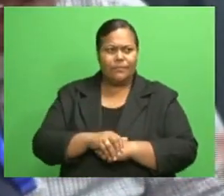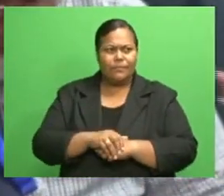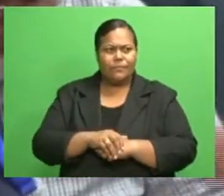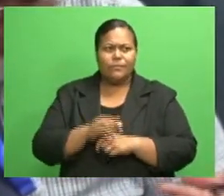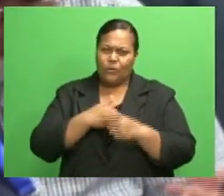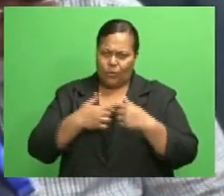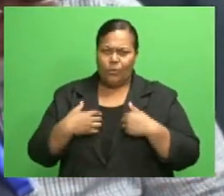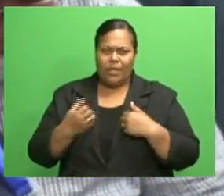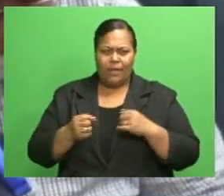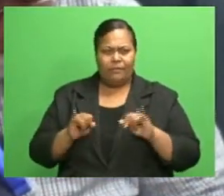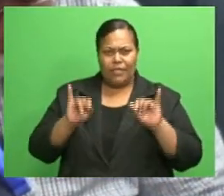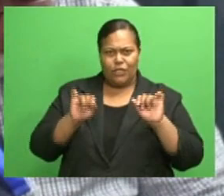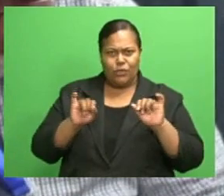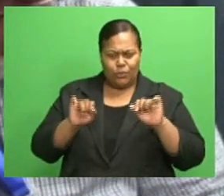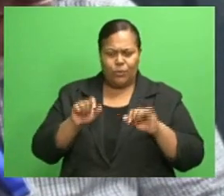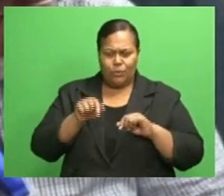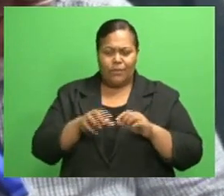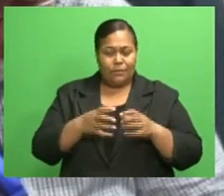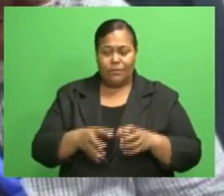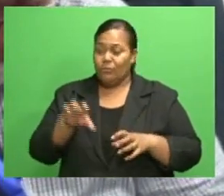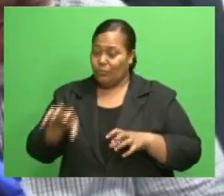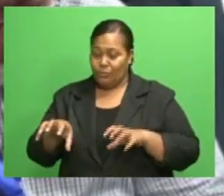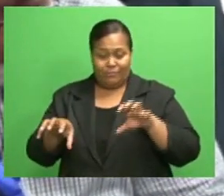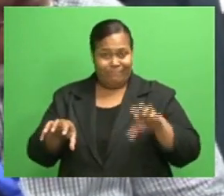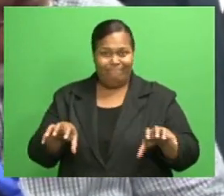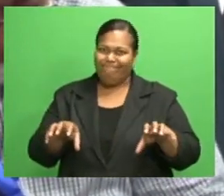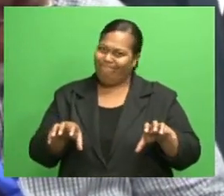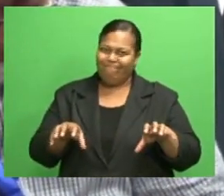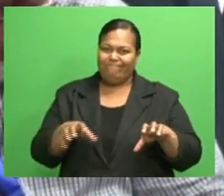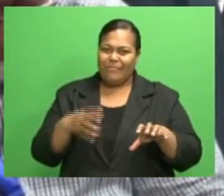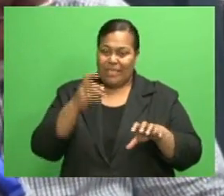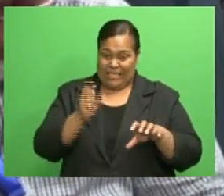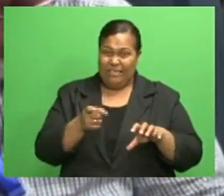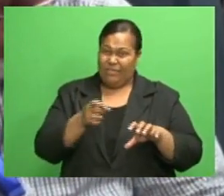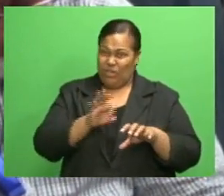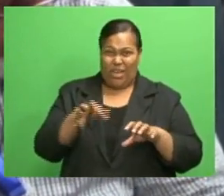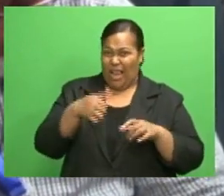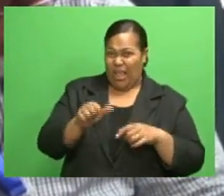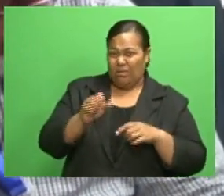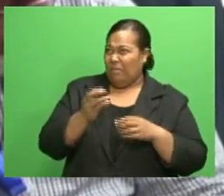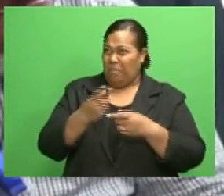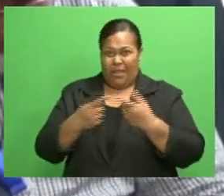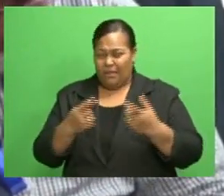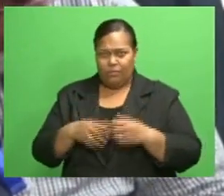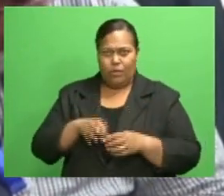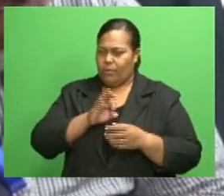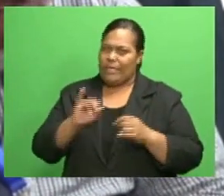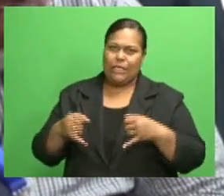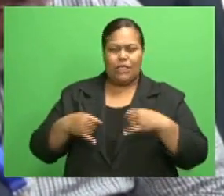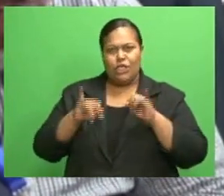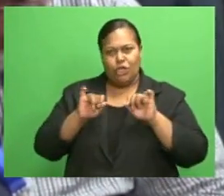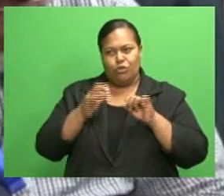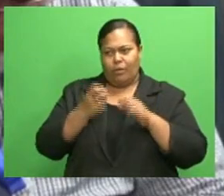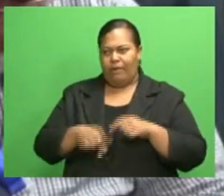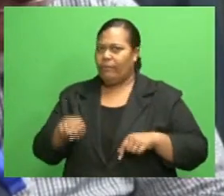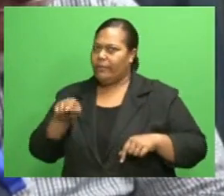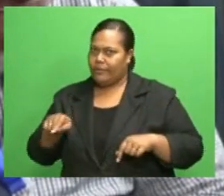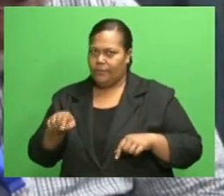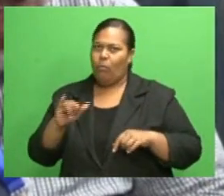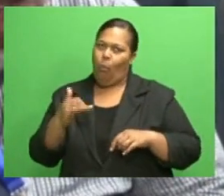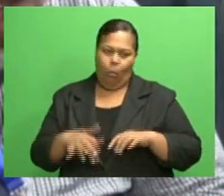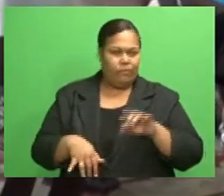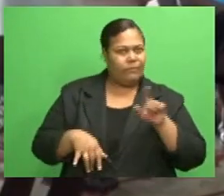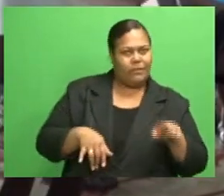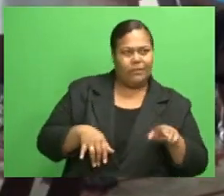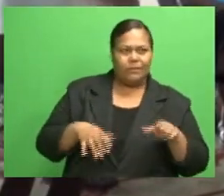with this group. We don't allow them in, then we have an issue with this group. So the task force took the decision saying you were present to save the